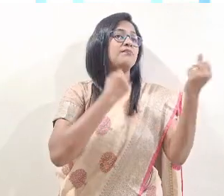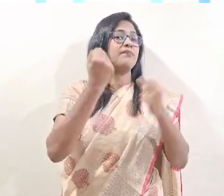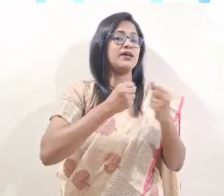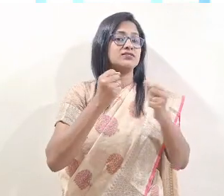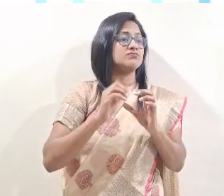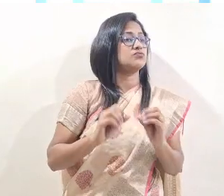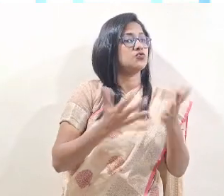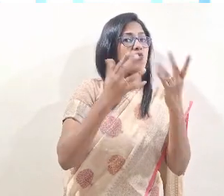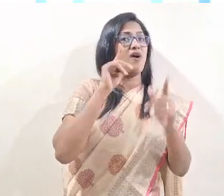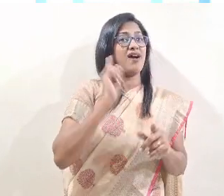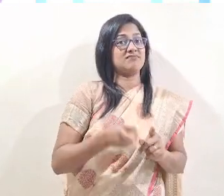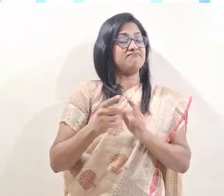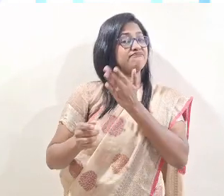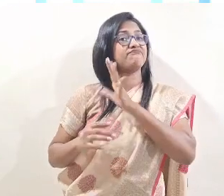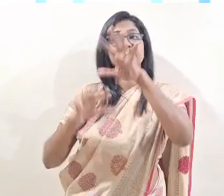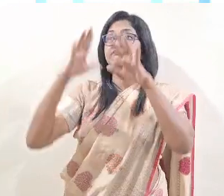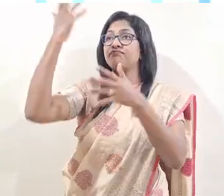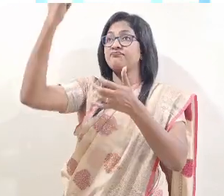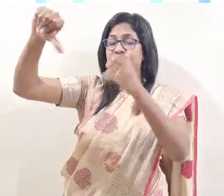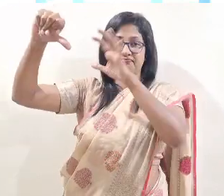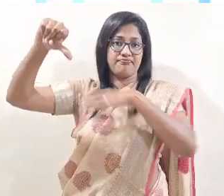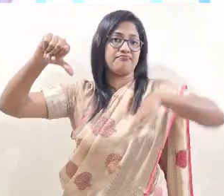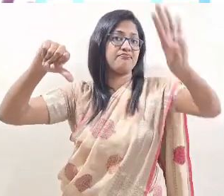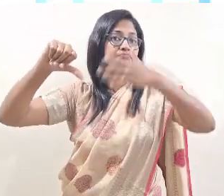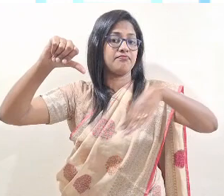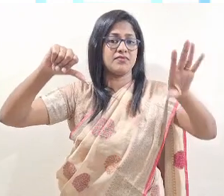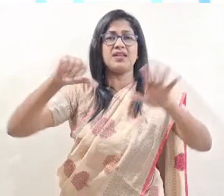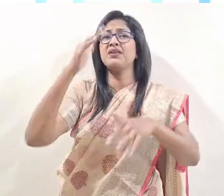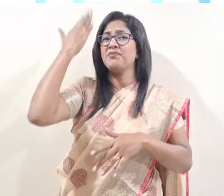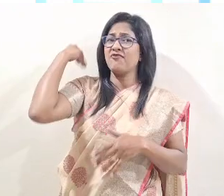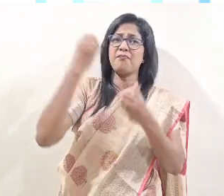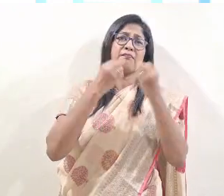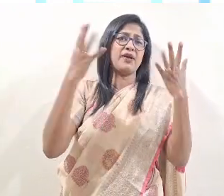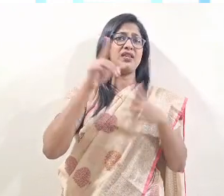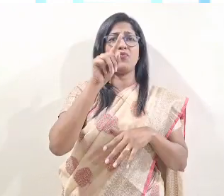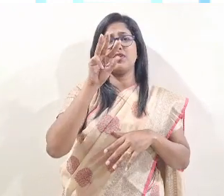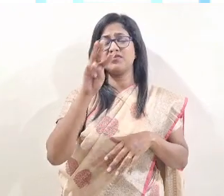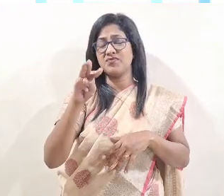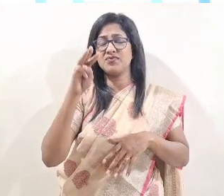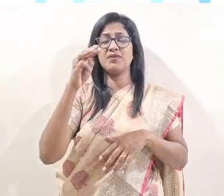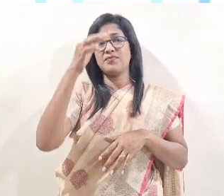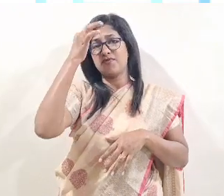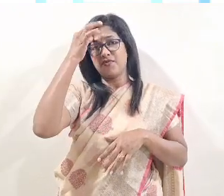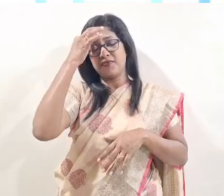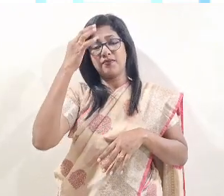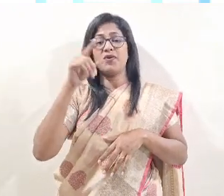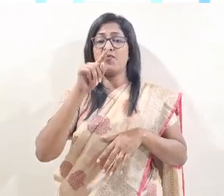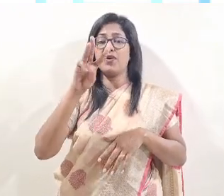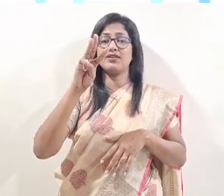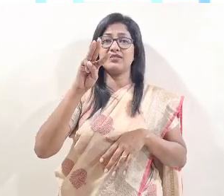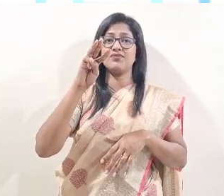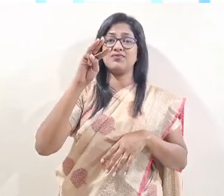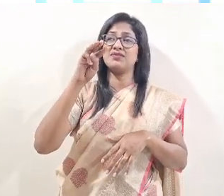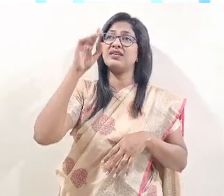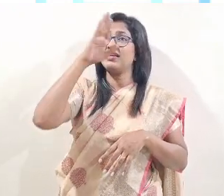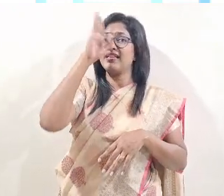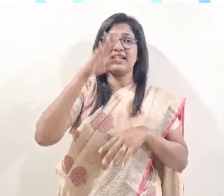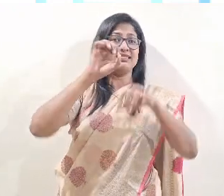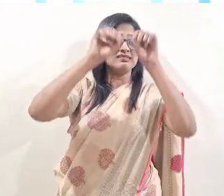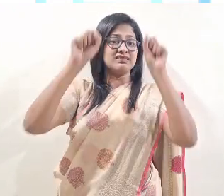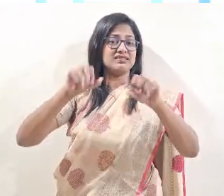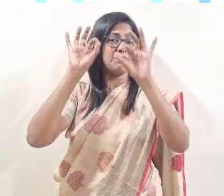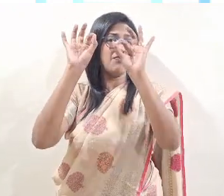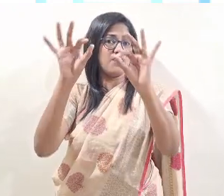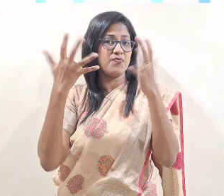immediately. This is actually, we have a lot of problems. 1,000 bridges in the rail system are not well maintained, so they